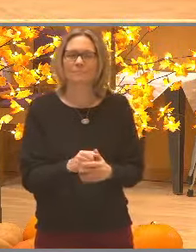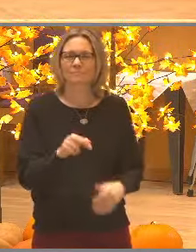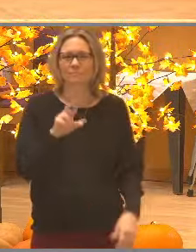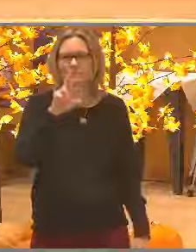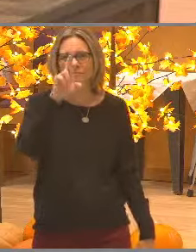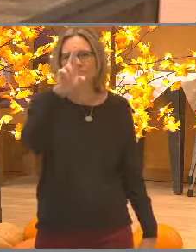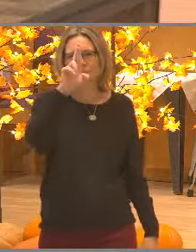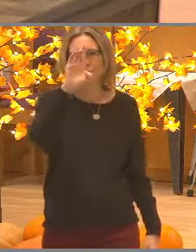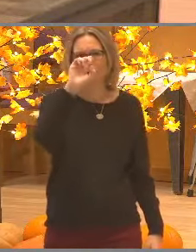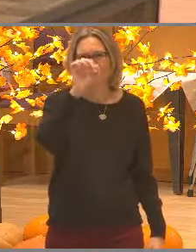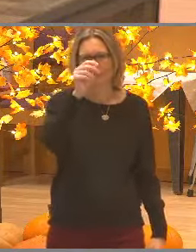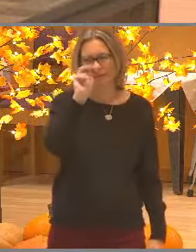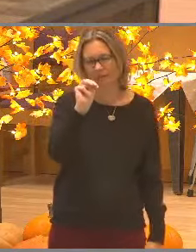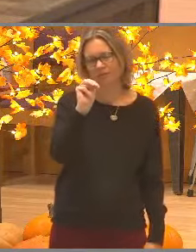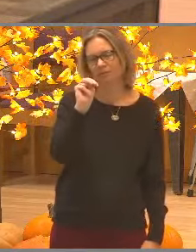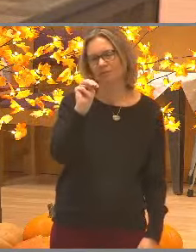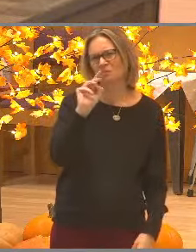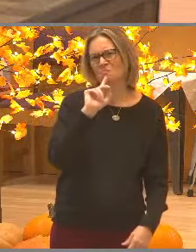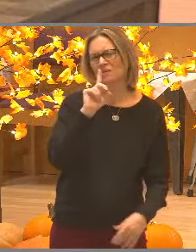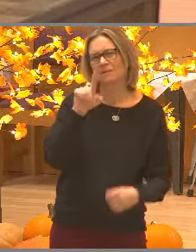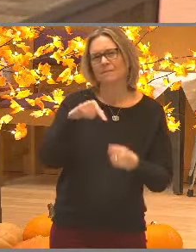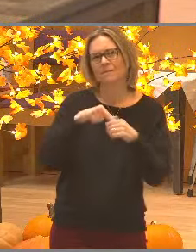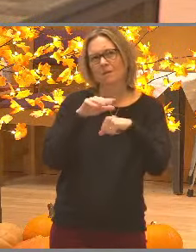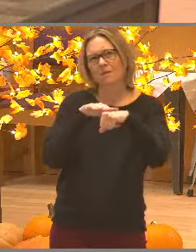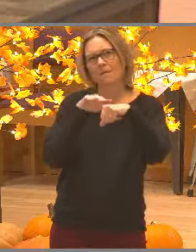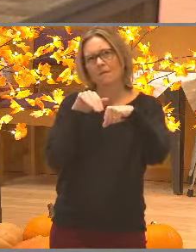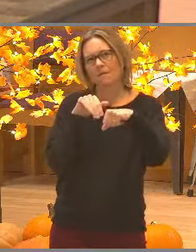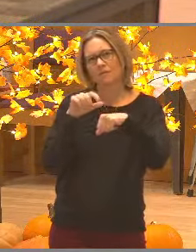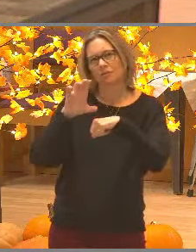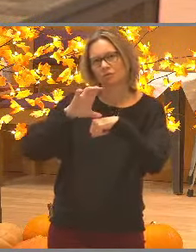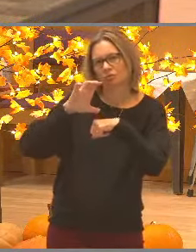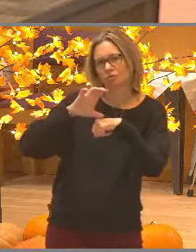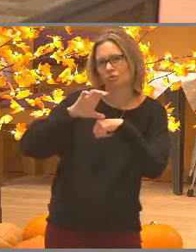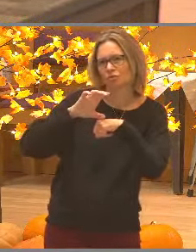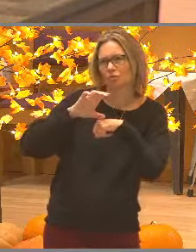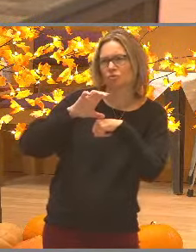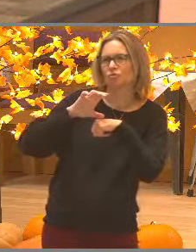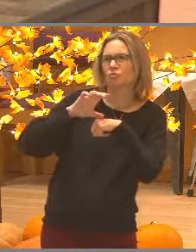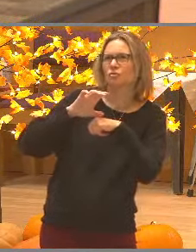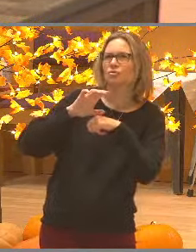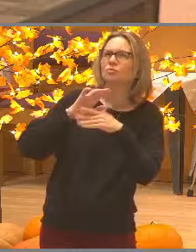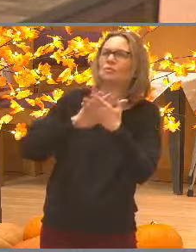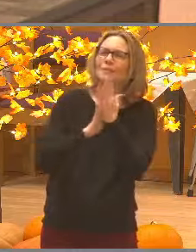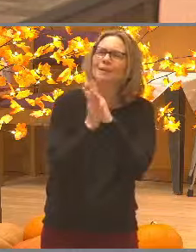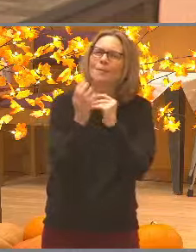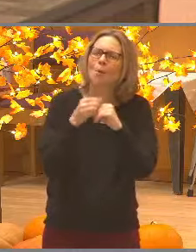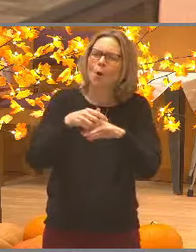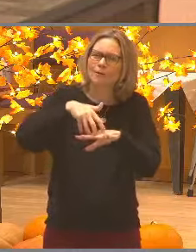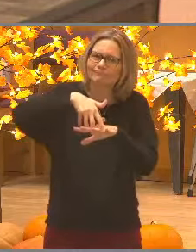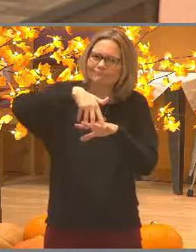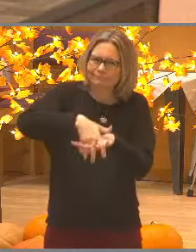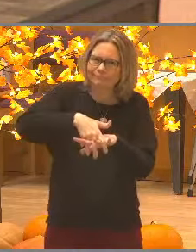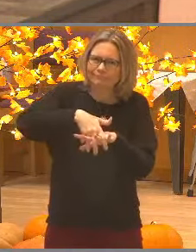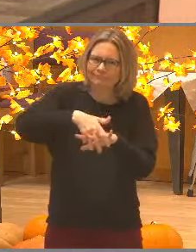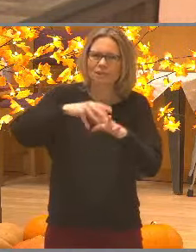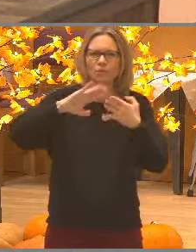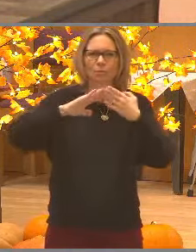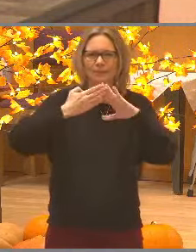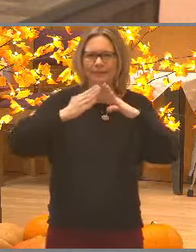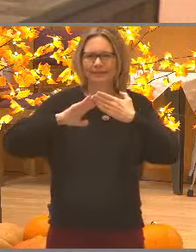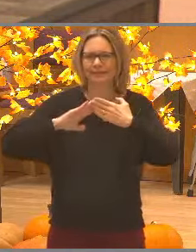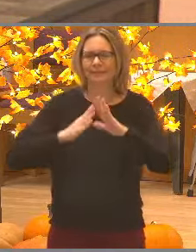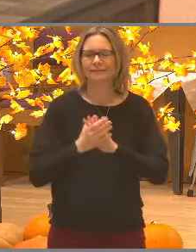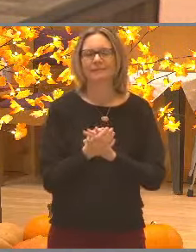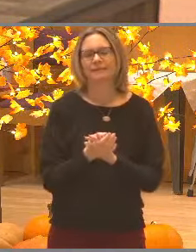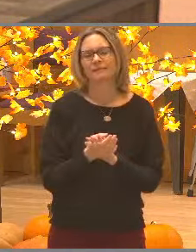was about a call for the church to be rooted in the community. At some point,